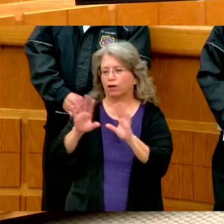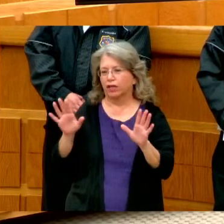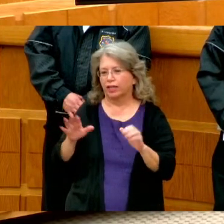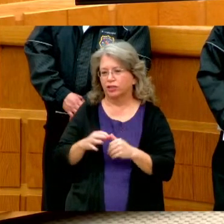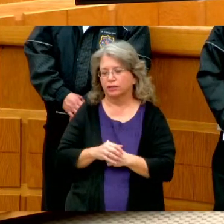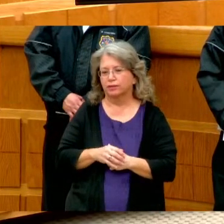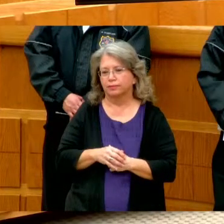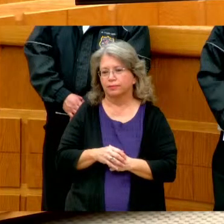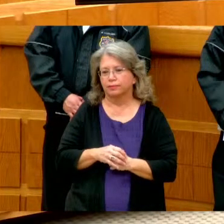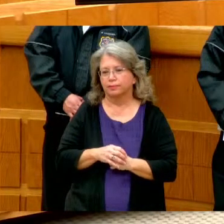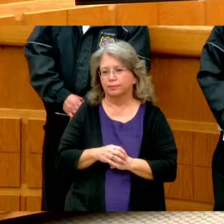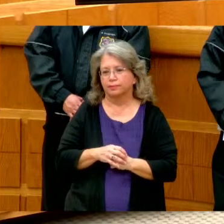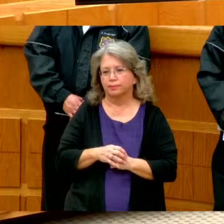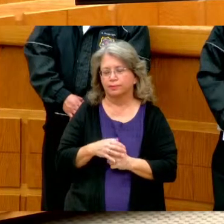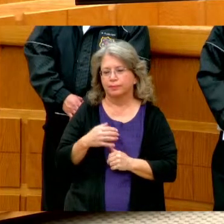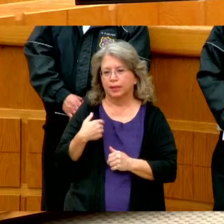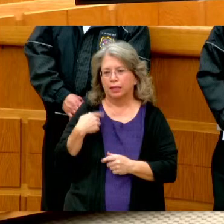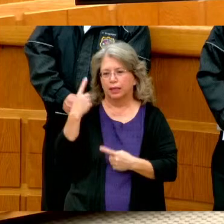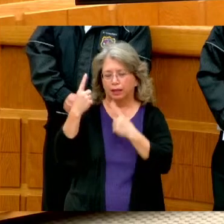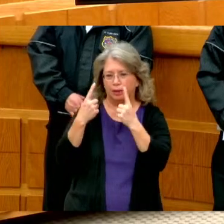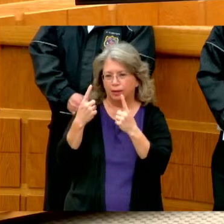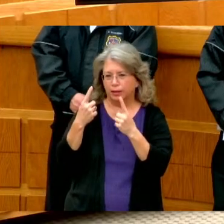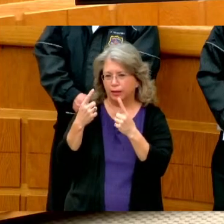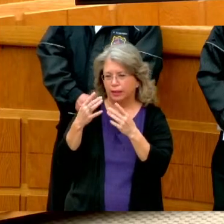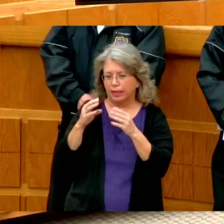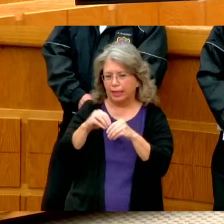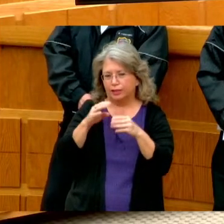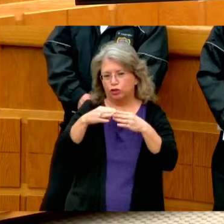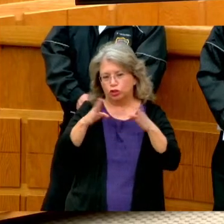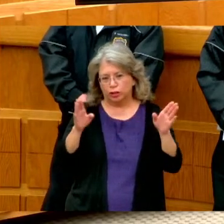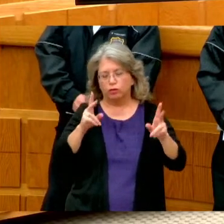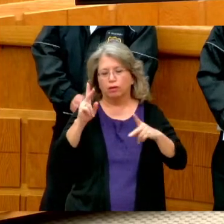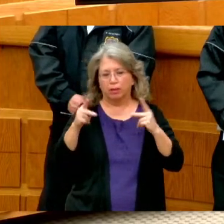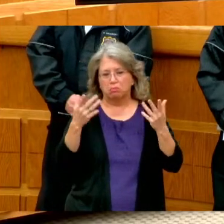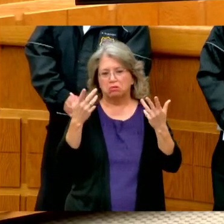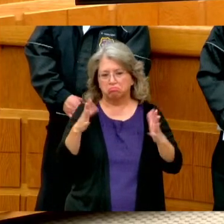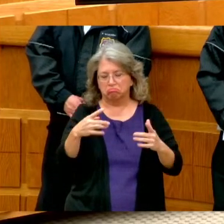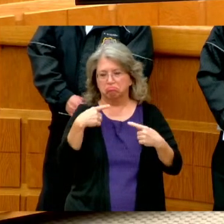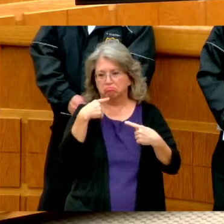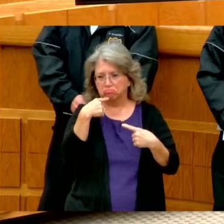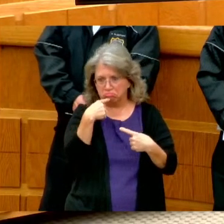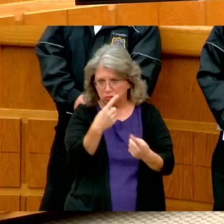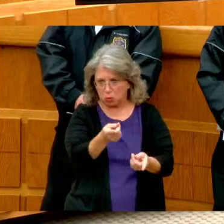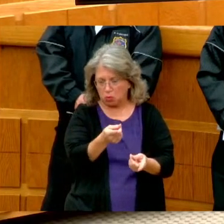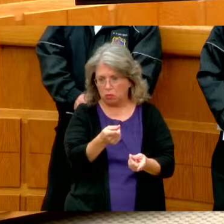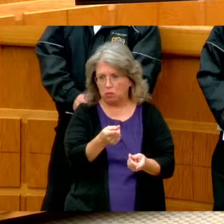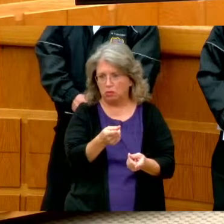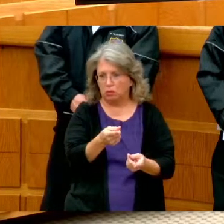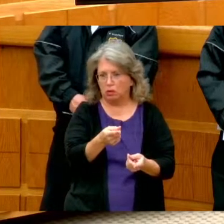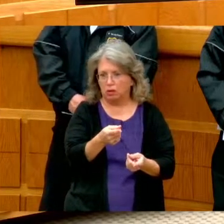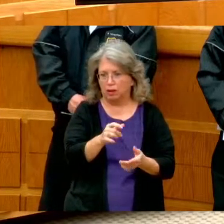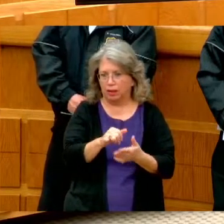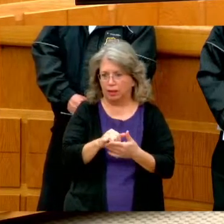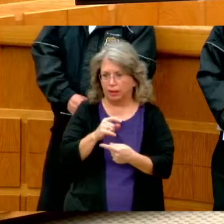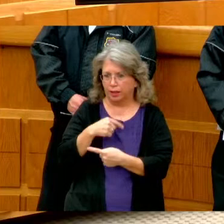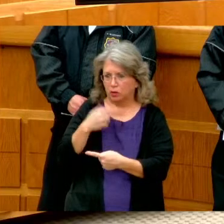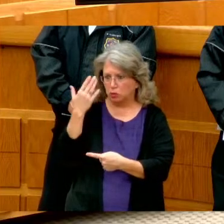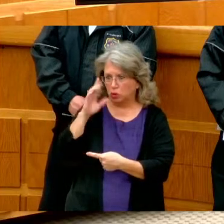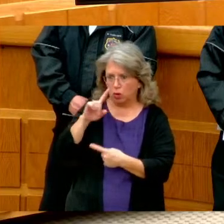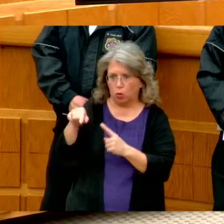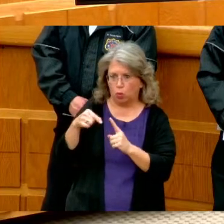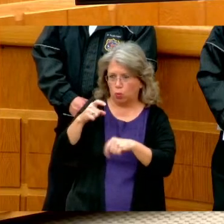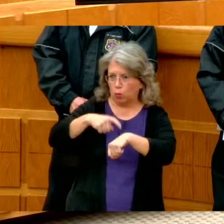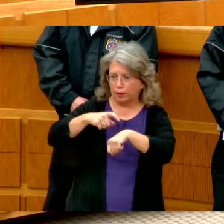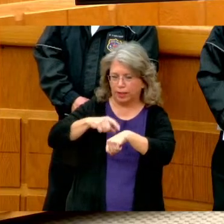just wondering, generally people have been told that you guys wouldn't know when you were receiving the